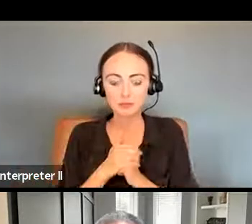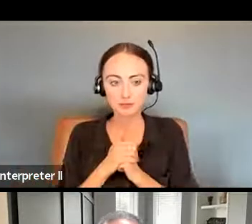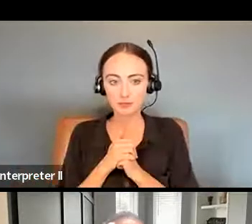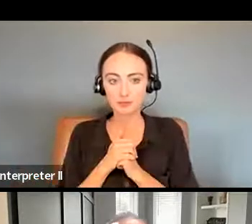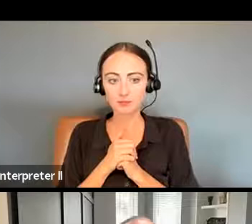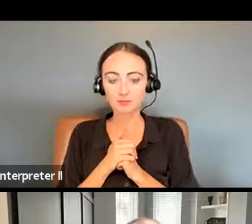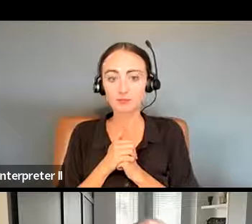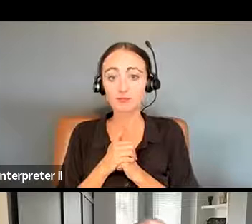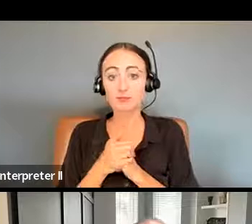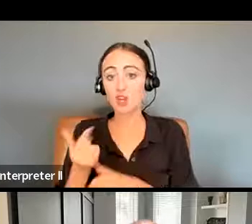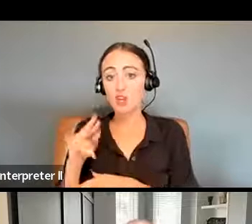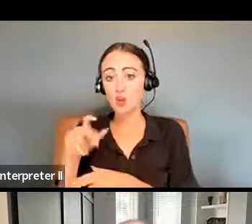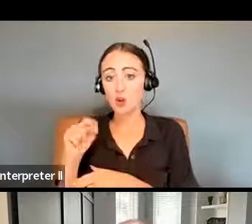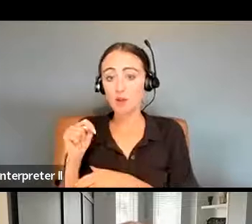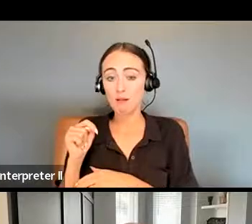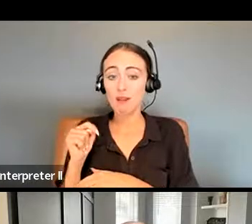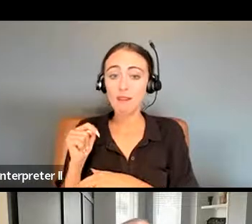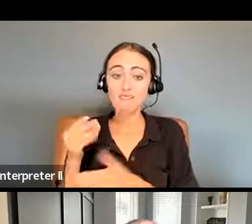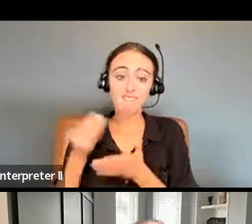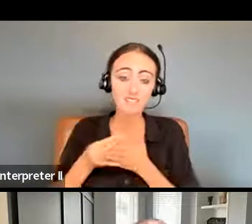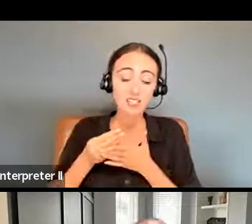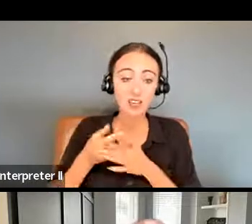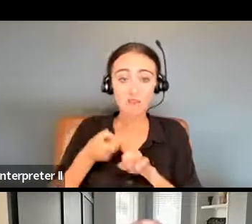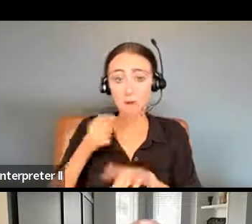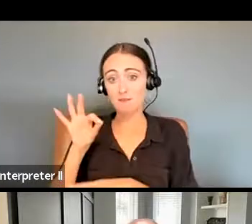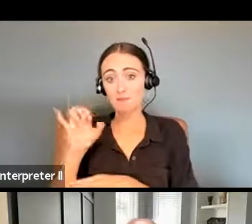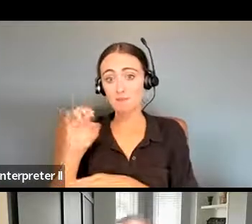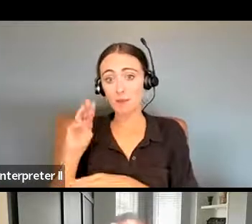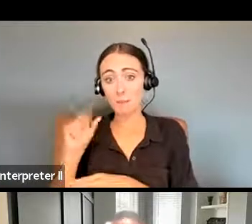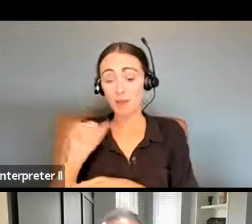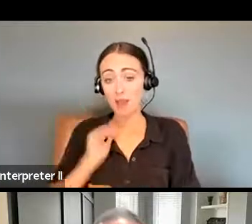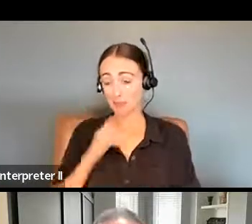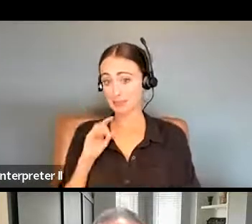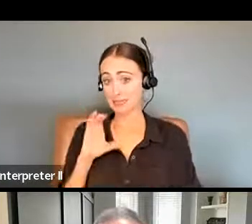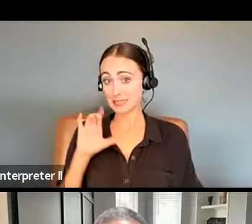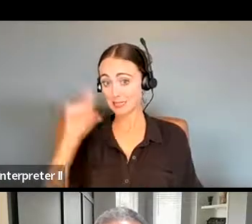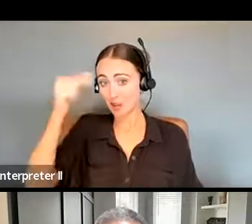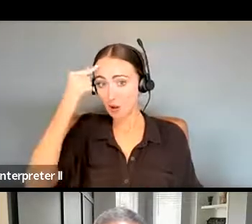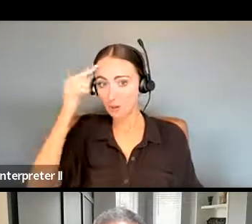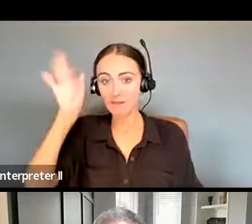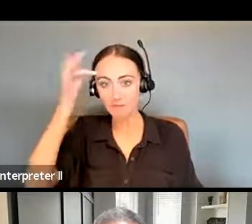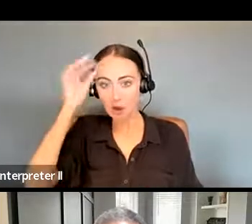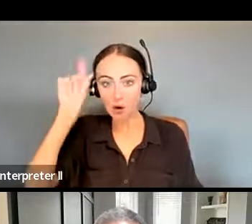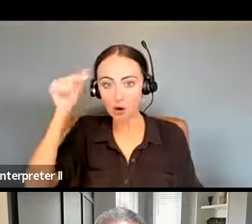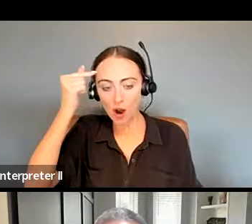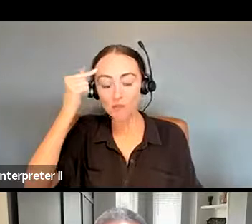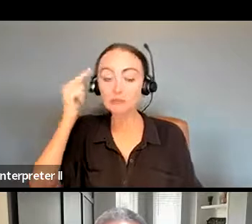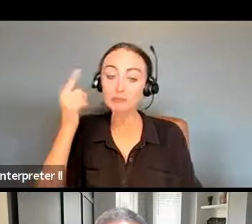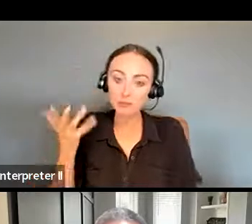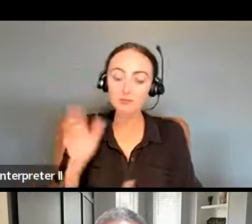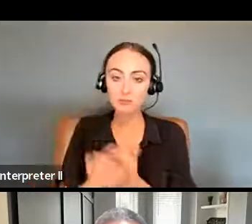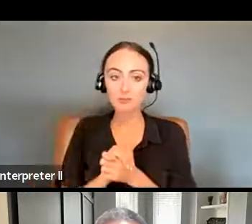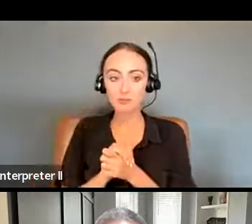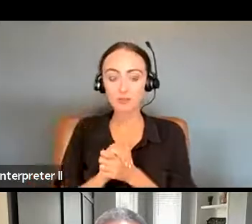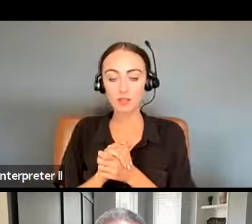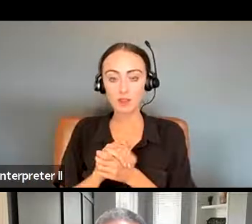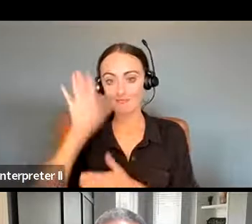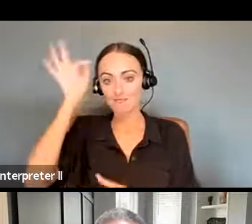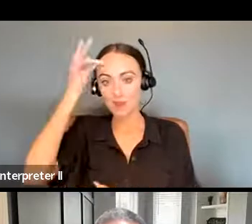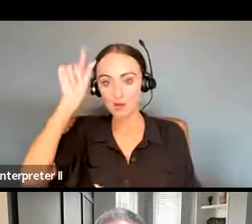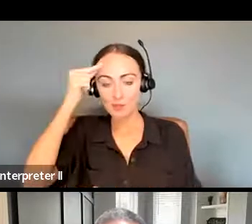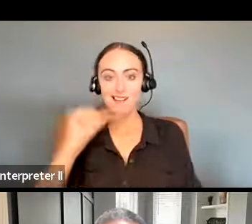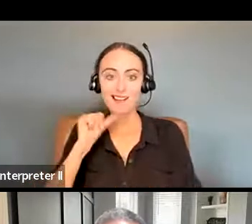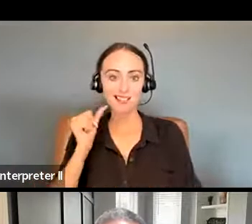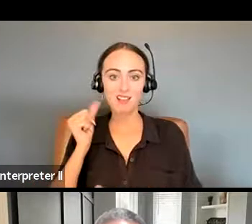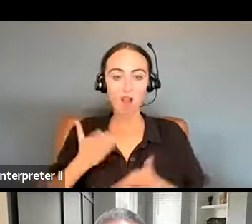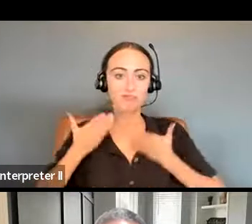Aside from grant funding provided by FEMA, both our DC government and federal government, really our federal government mainly has not stepped